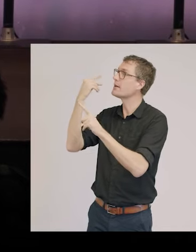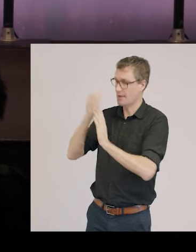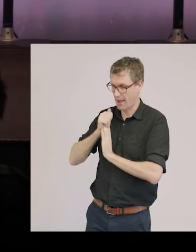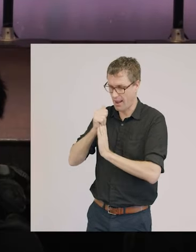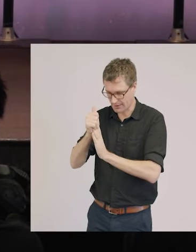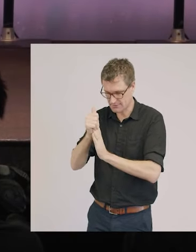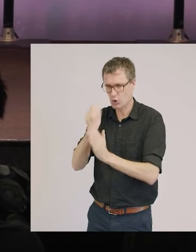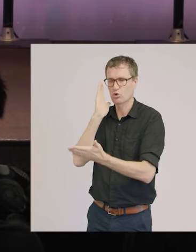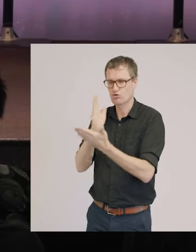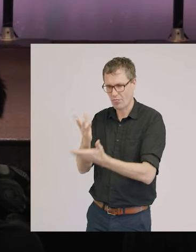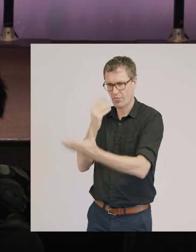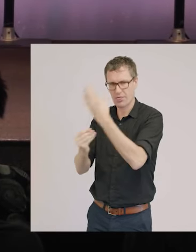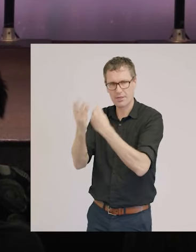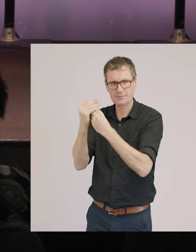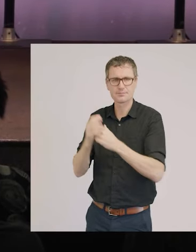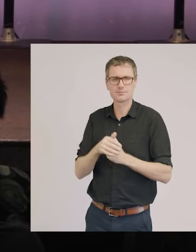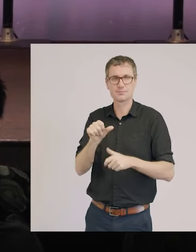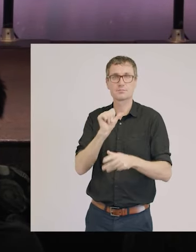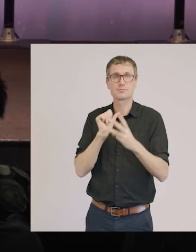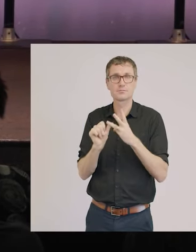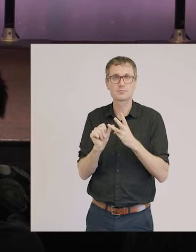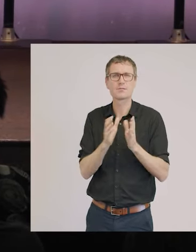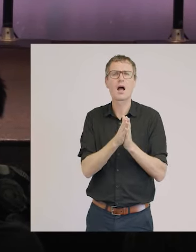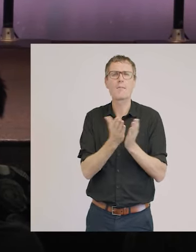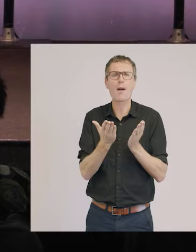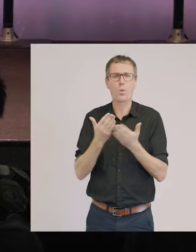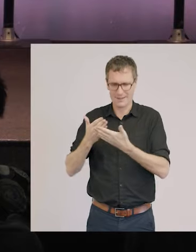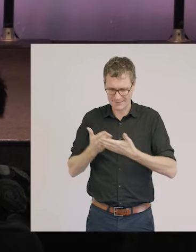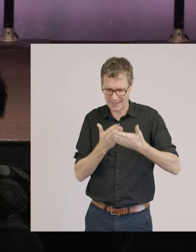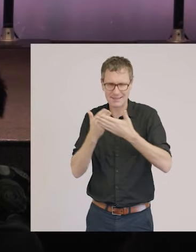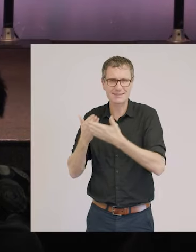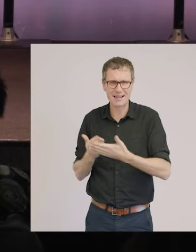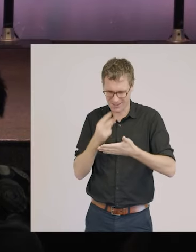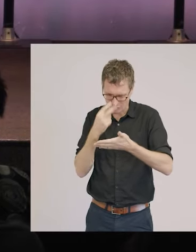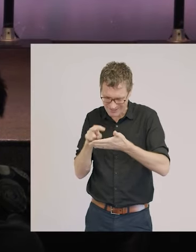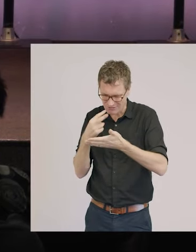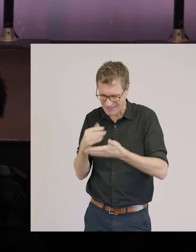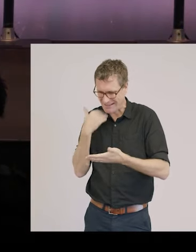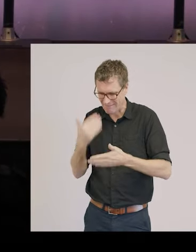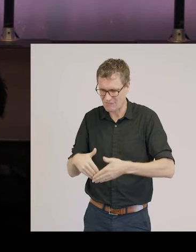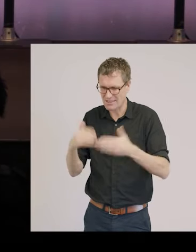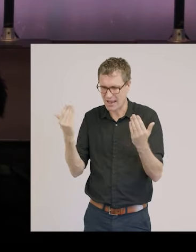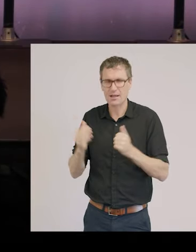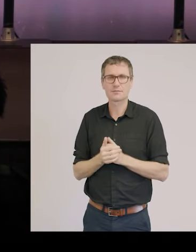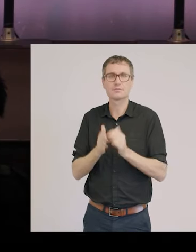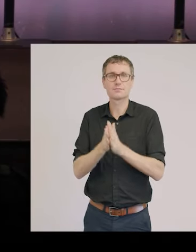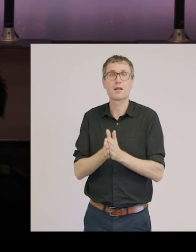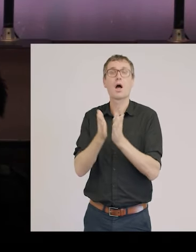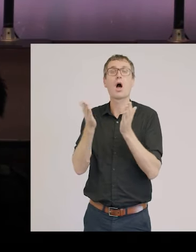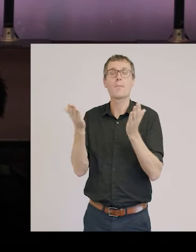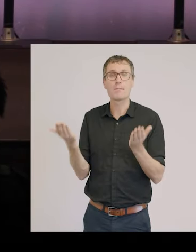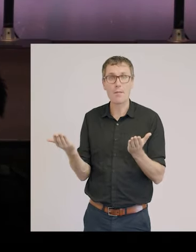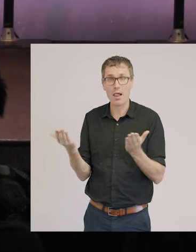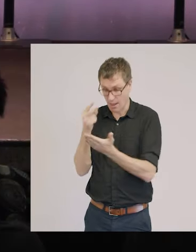The Bible says the Holy Spirit will lead you into all truth. So ask him to guide you. Study your